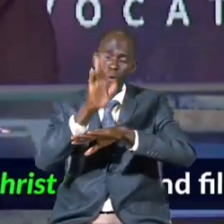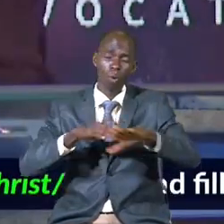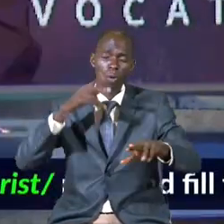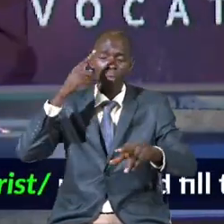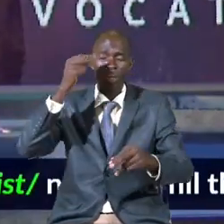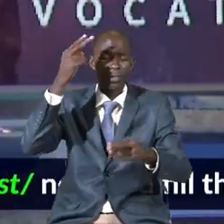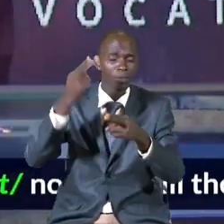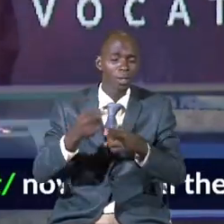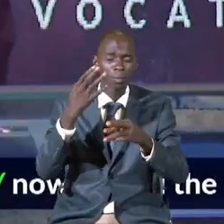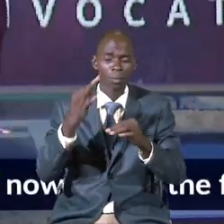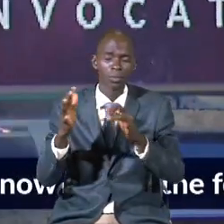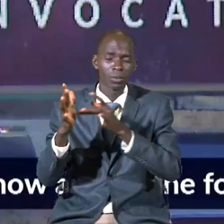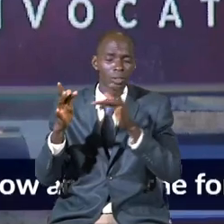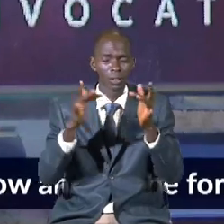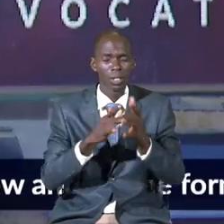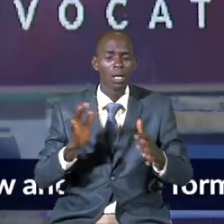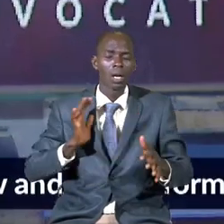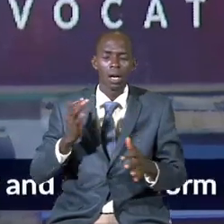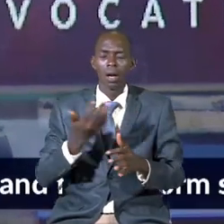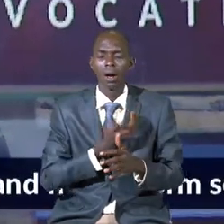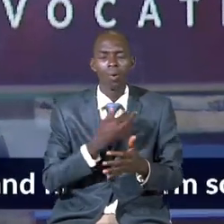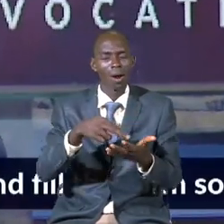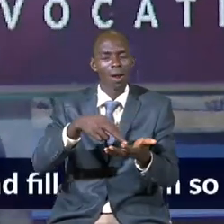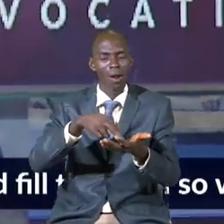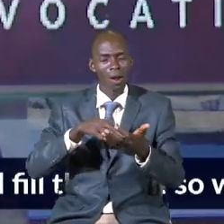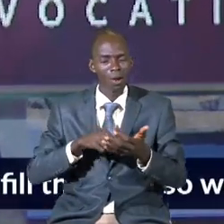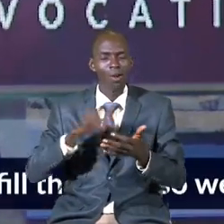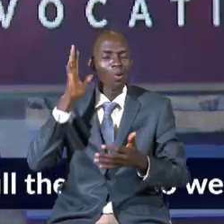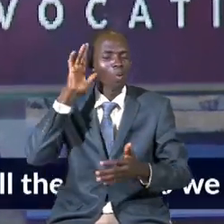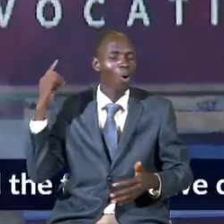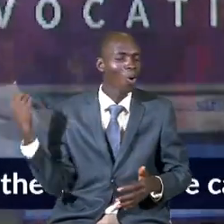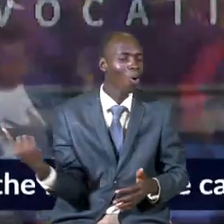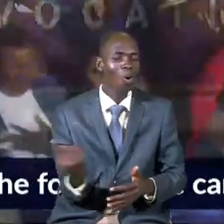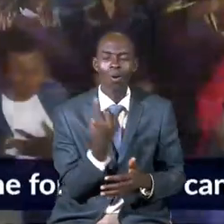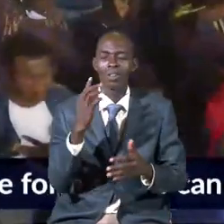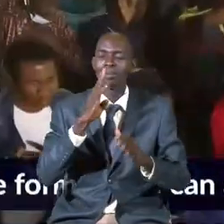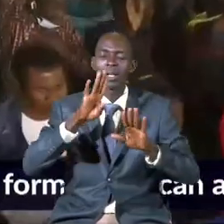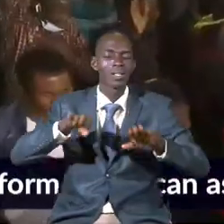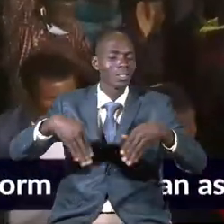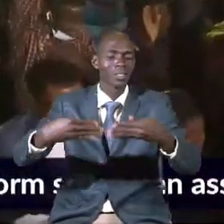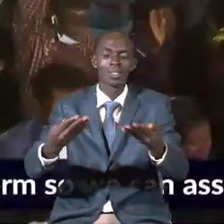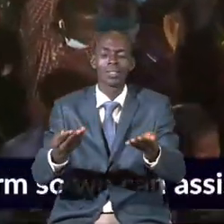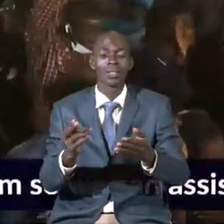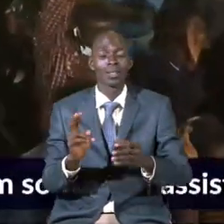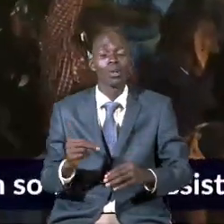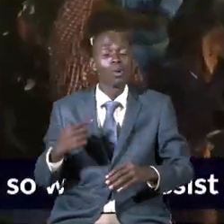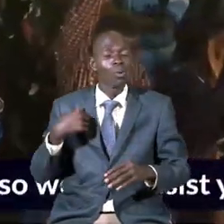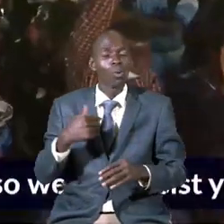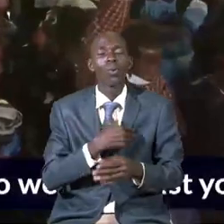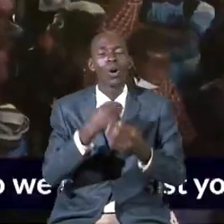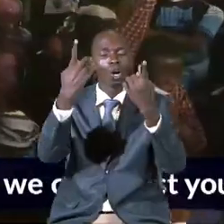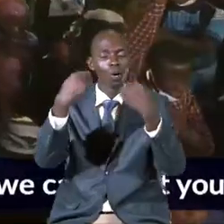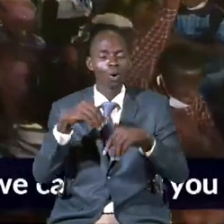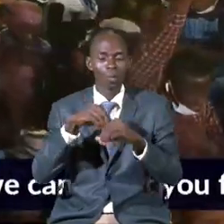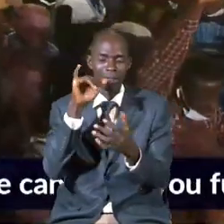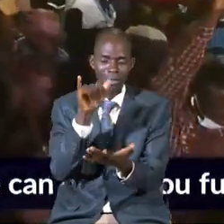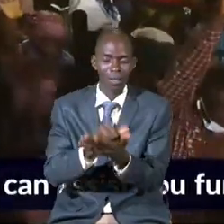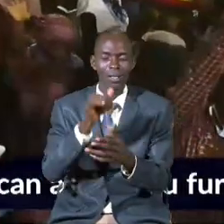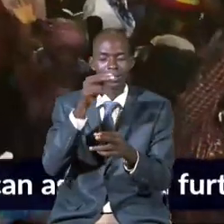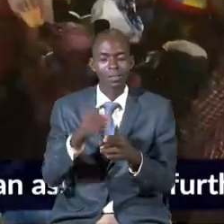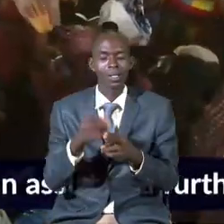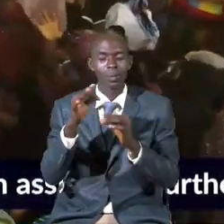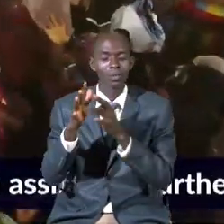jesus our request will always be granted i will come in that name we